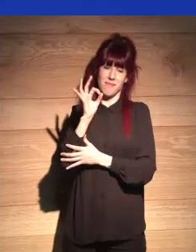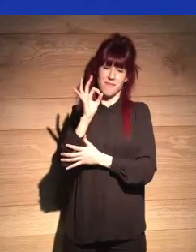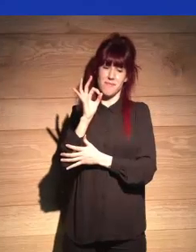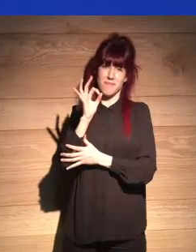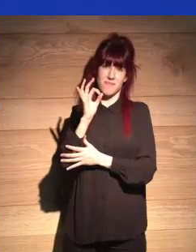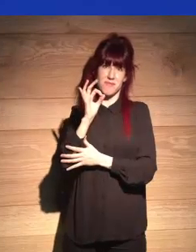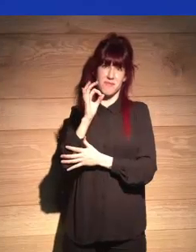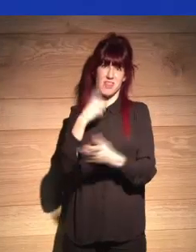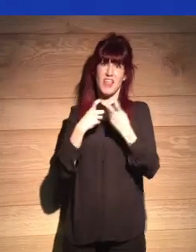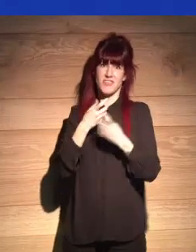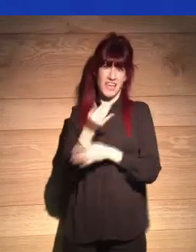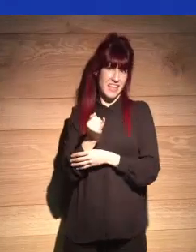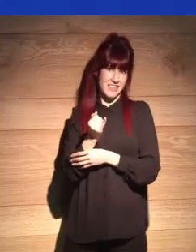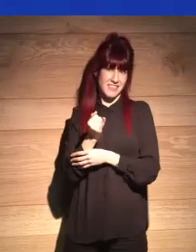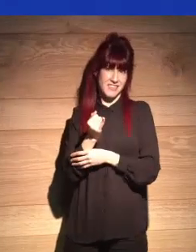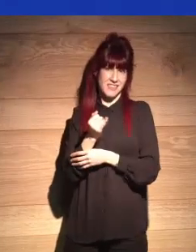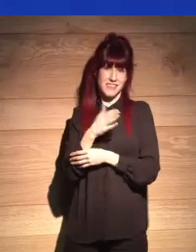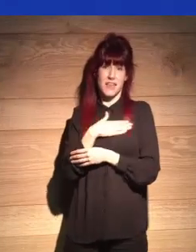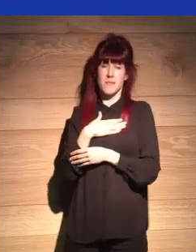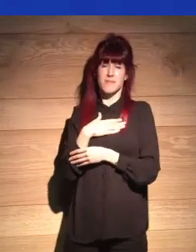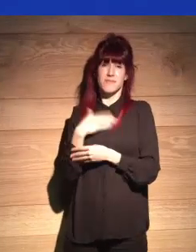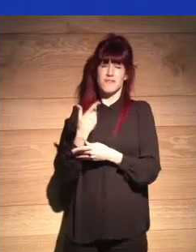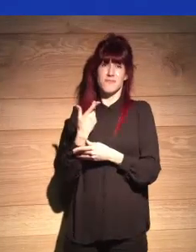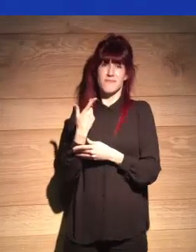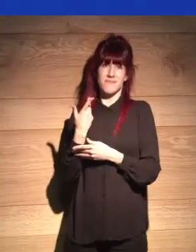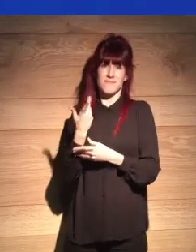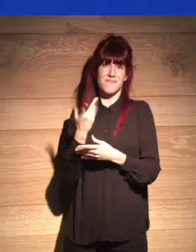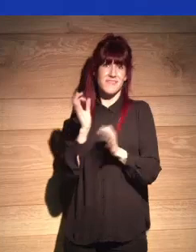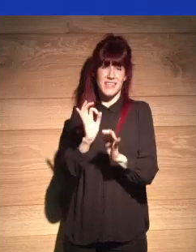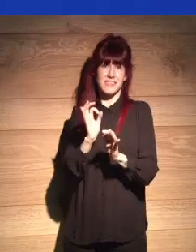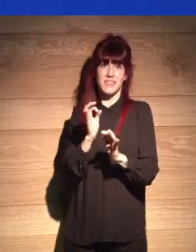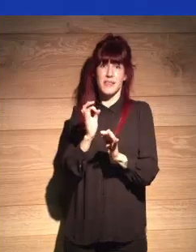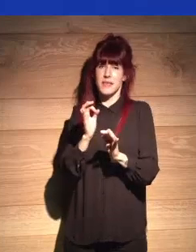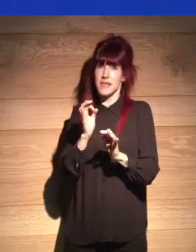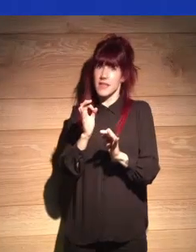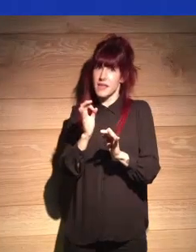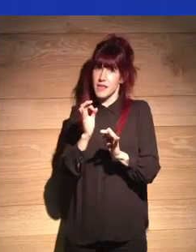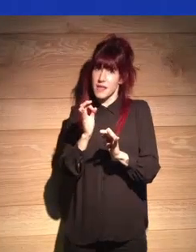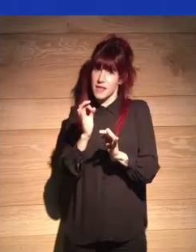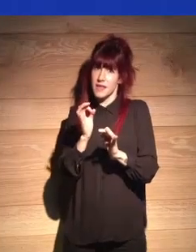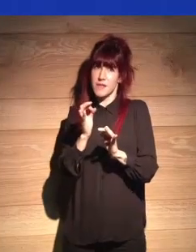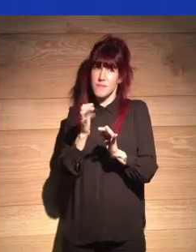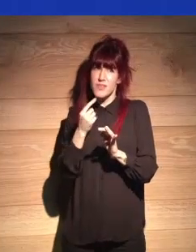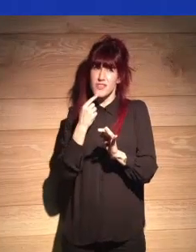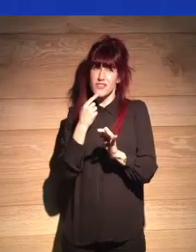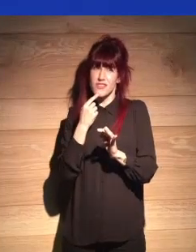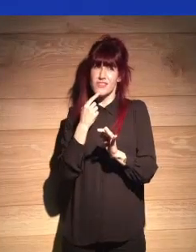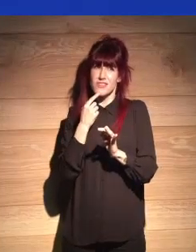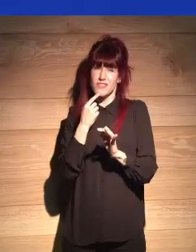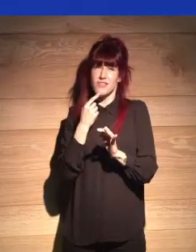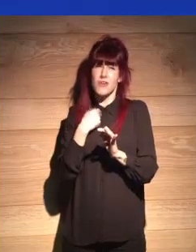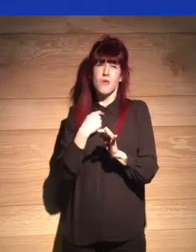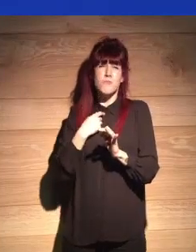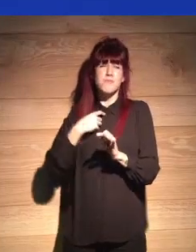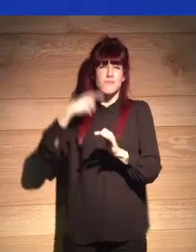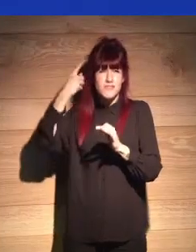17%. These are the data that exist, and this is what we want. We have been able to enrich, as